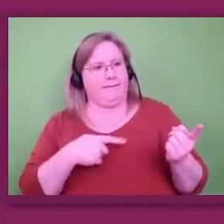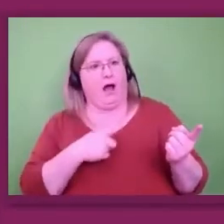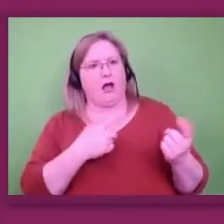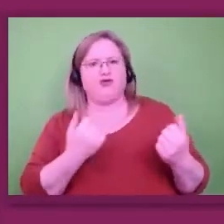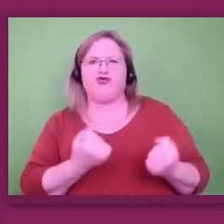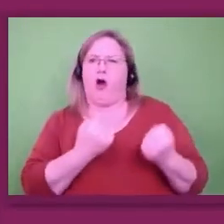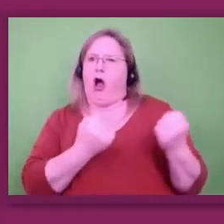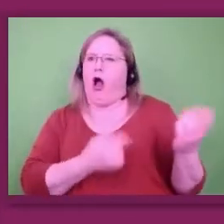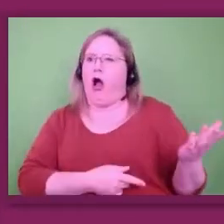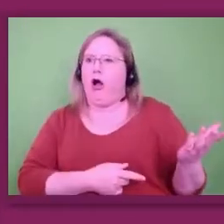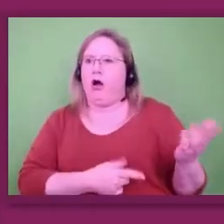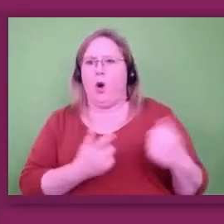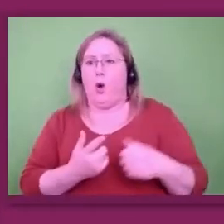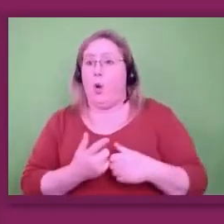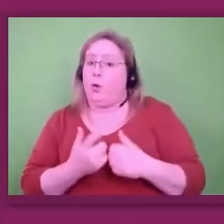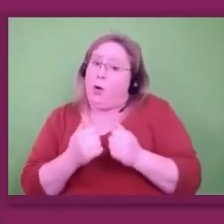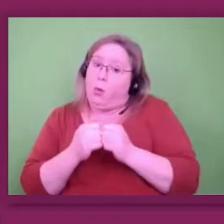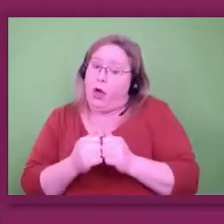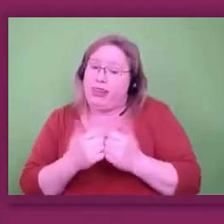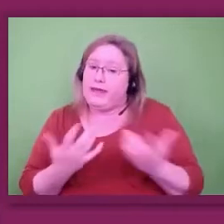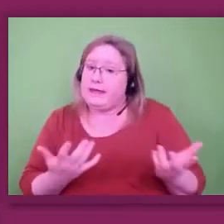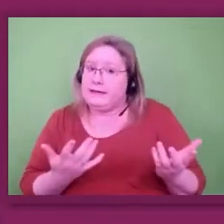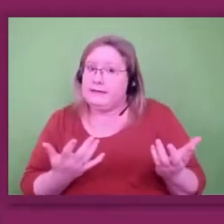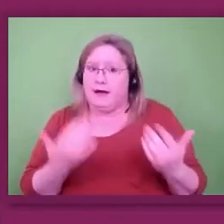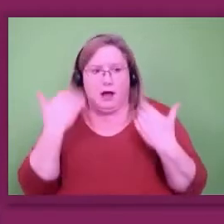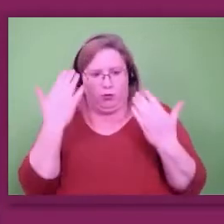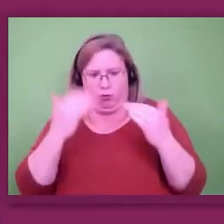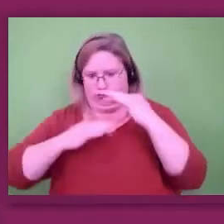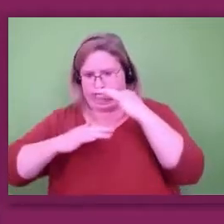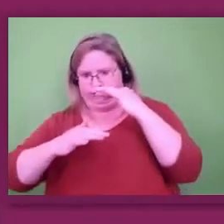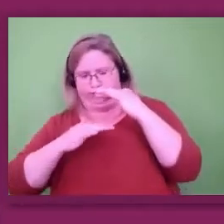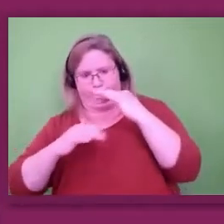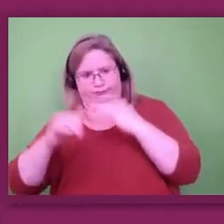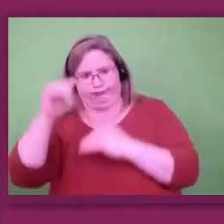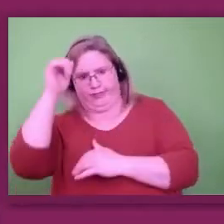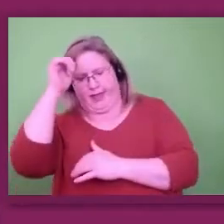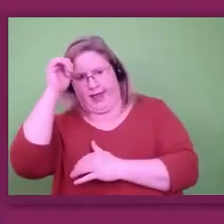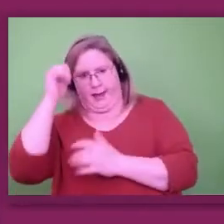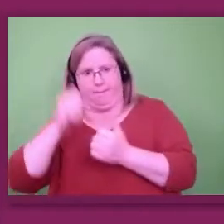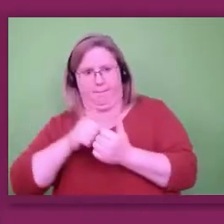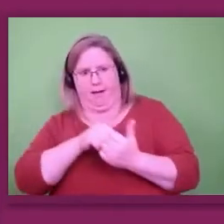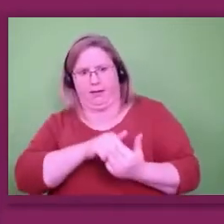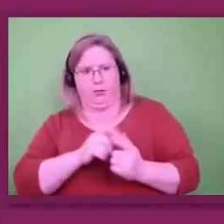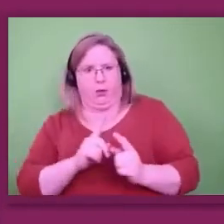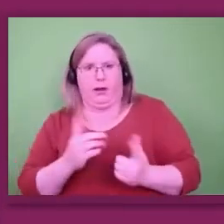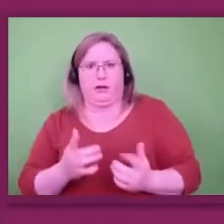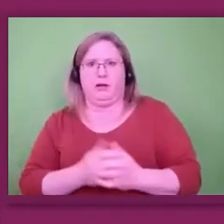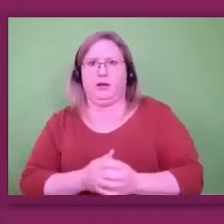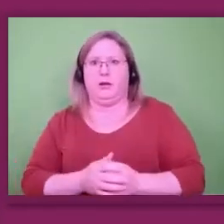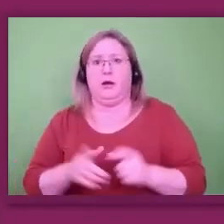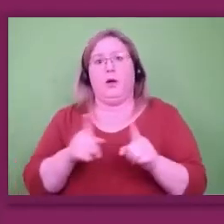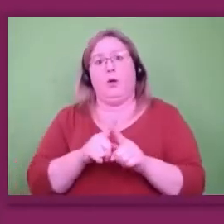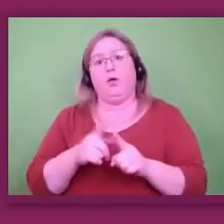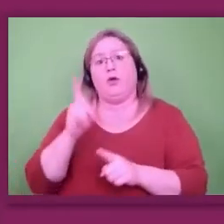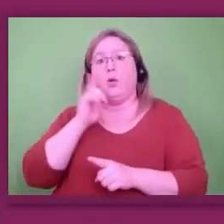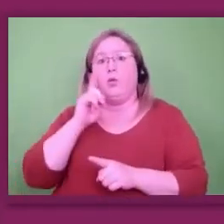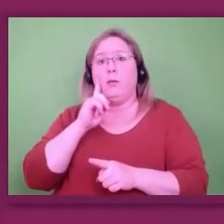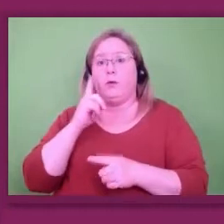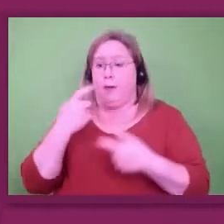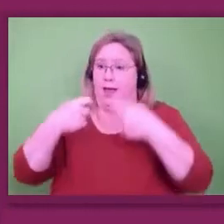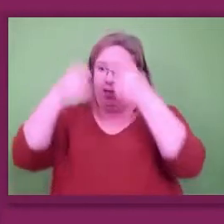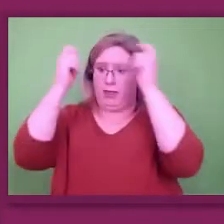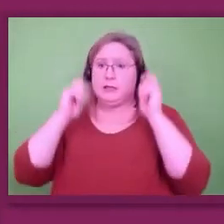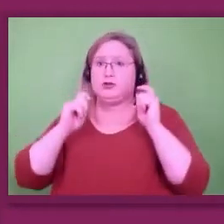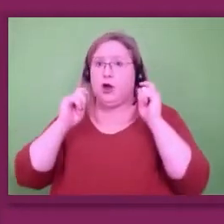actually she's not worthy. You know, women who wear hijab are given less options in terms of their care. Women